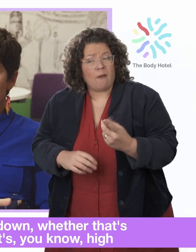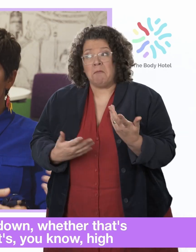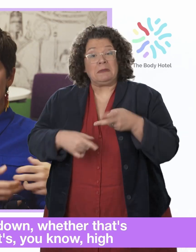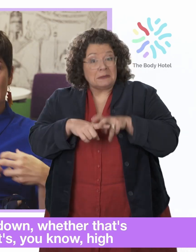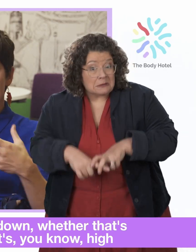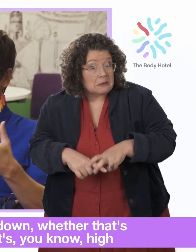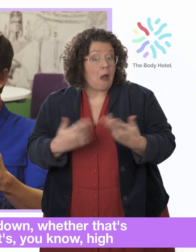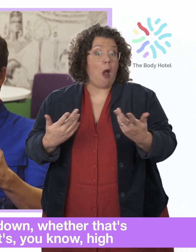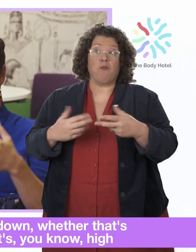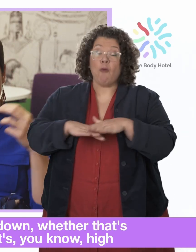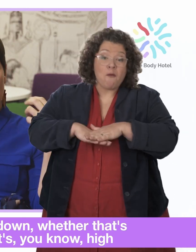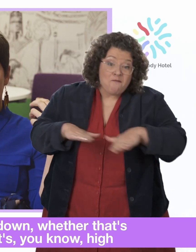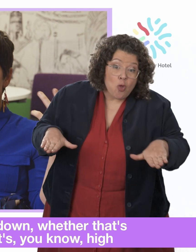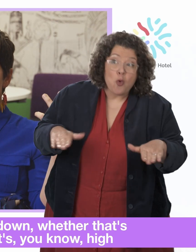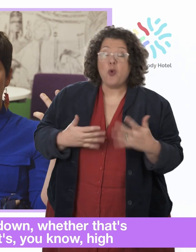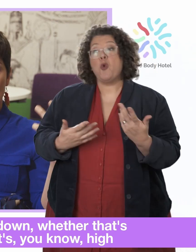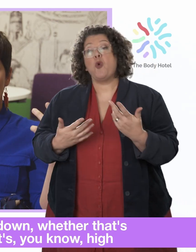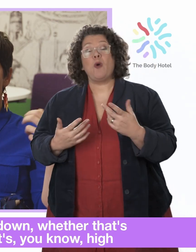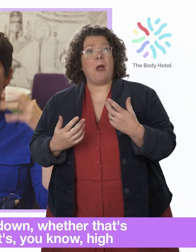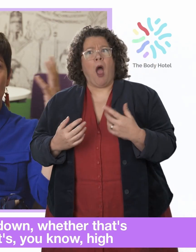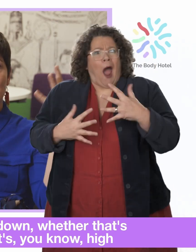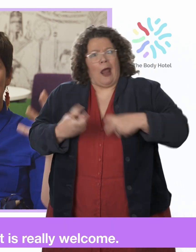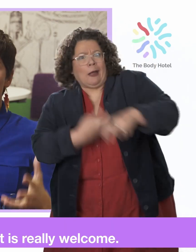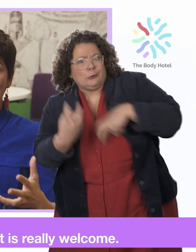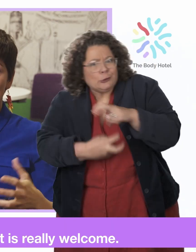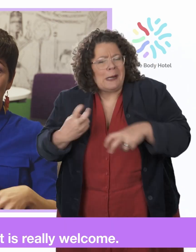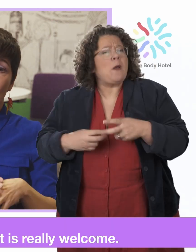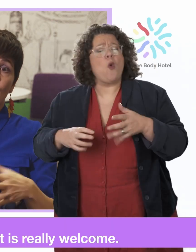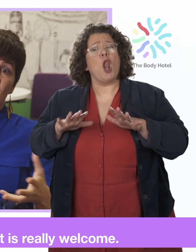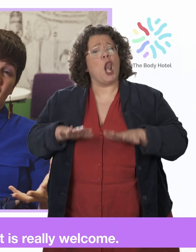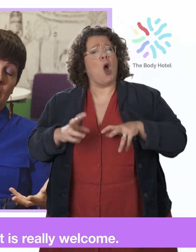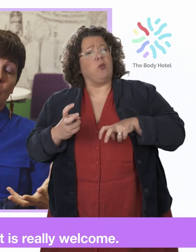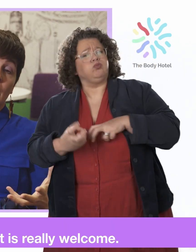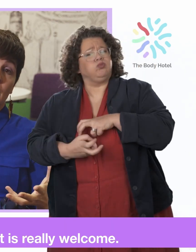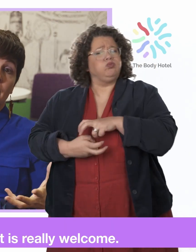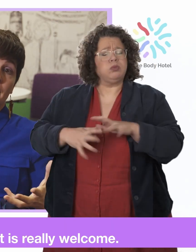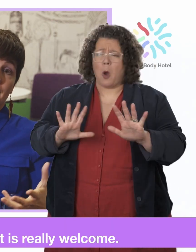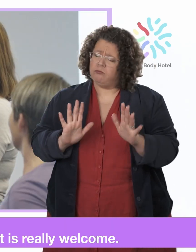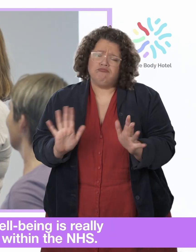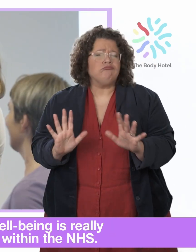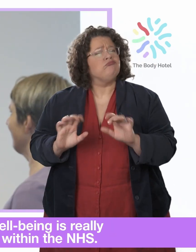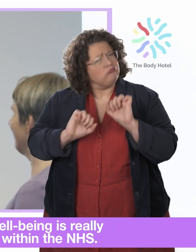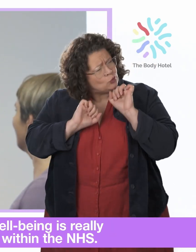sitting down, whether that's on the floor, whether that's high energy, low energy, all of it is really welcome.